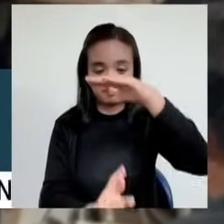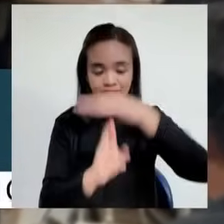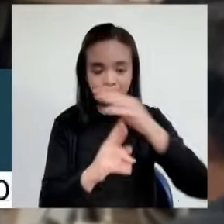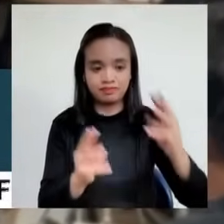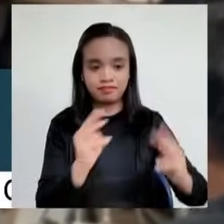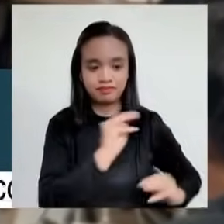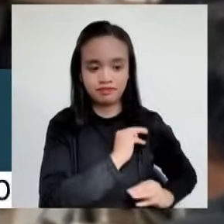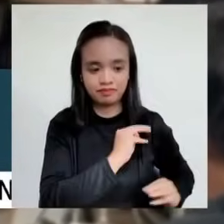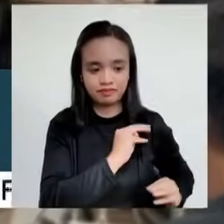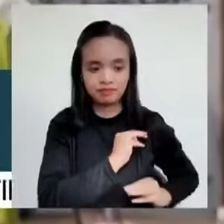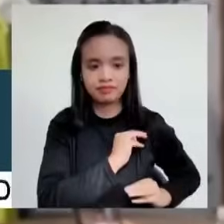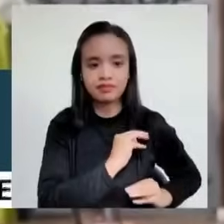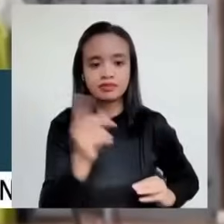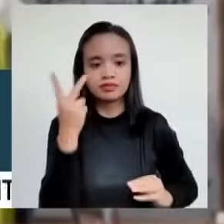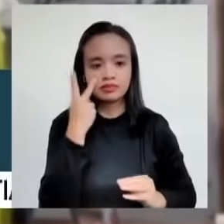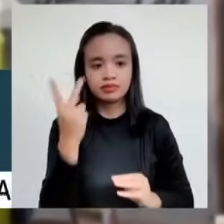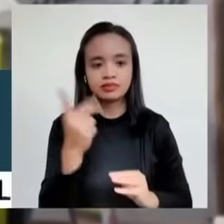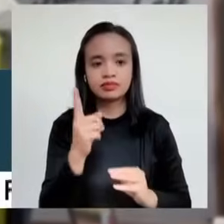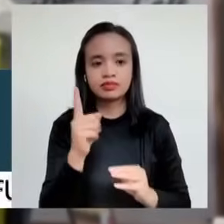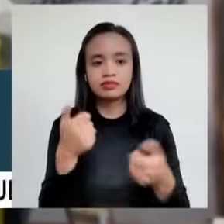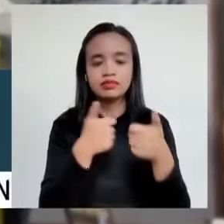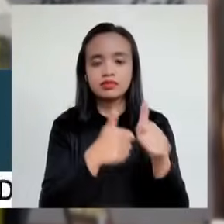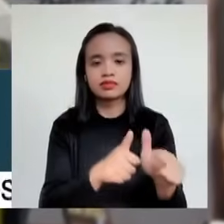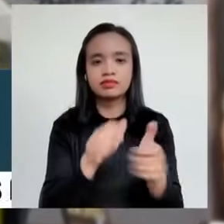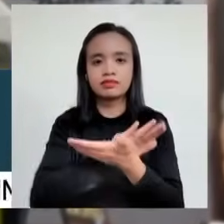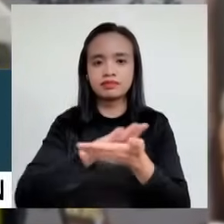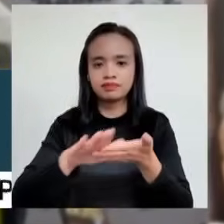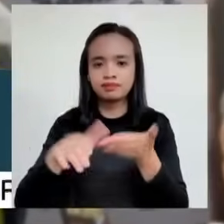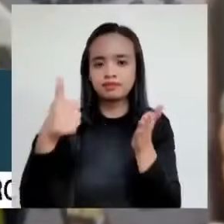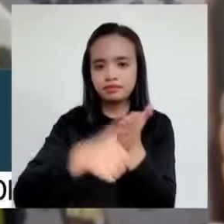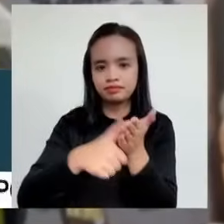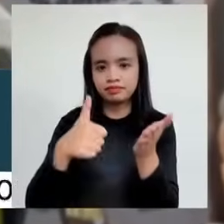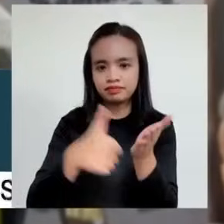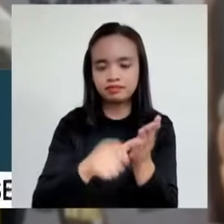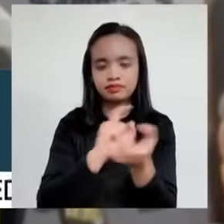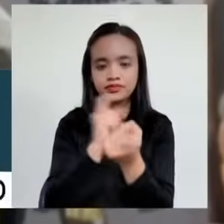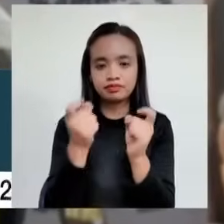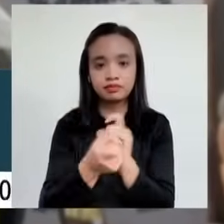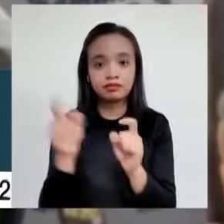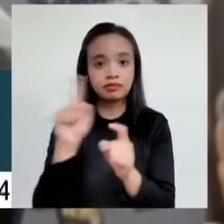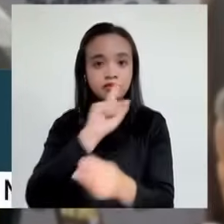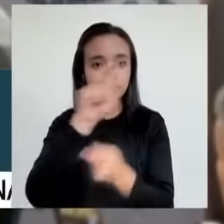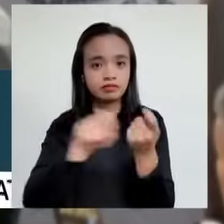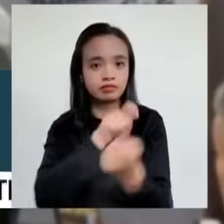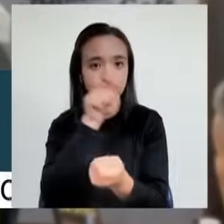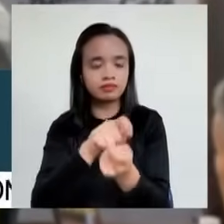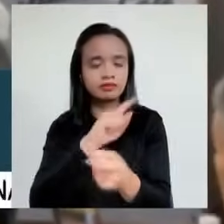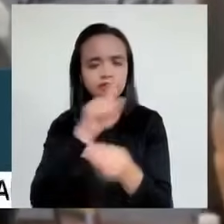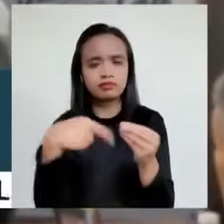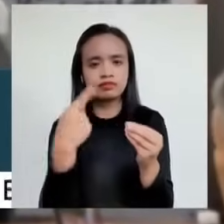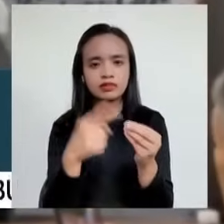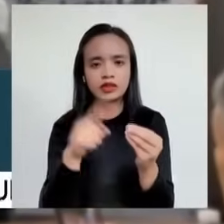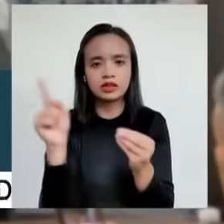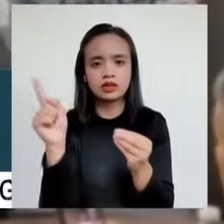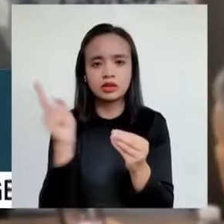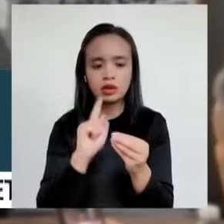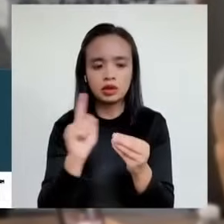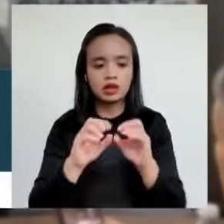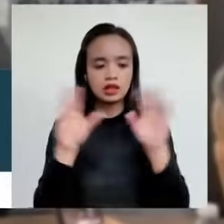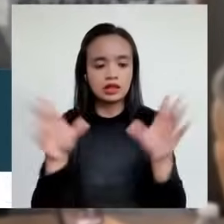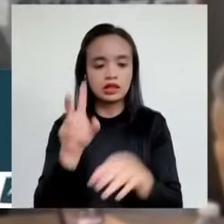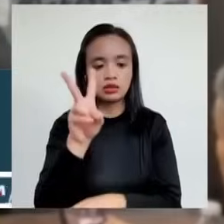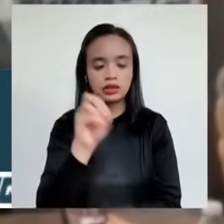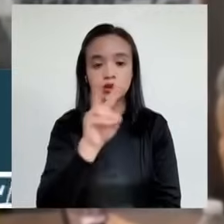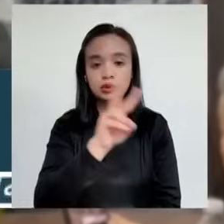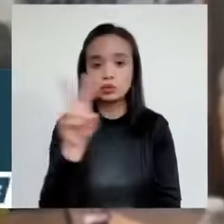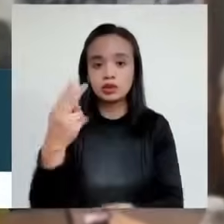Trio are pursuing is clean elections and electoral reform, particularly in light of the alleged irregularities in the 2022 national and